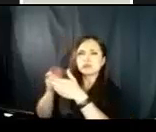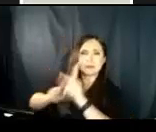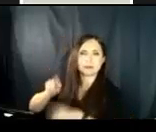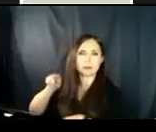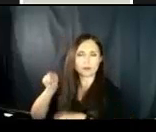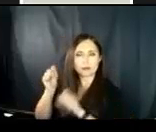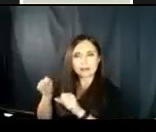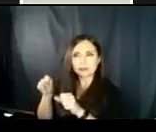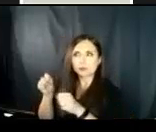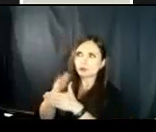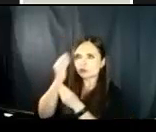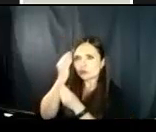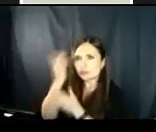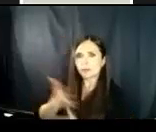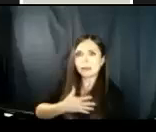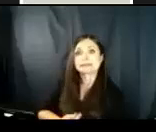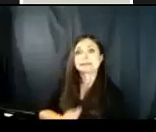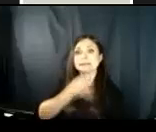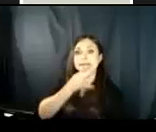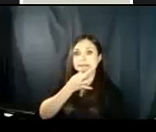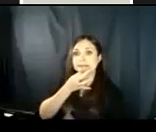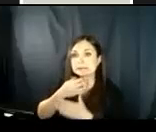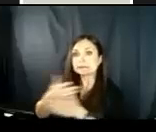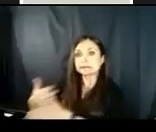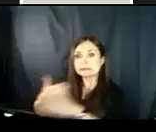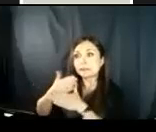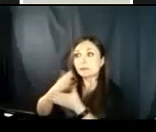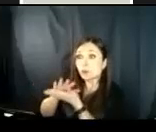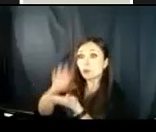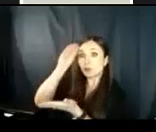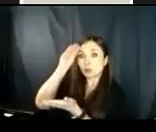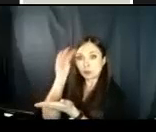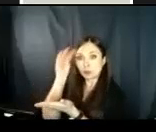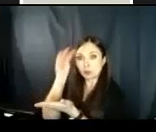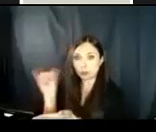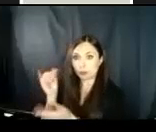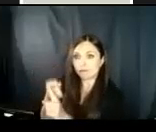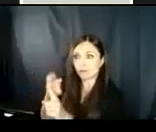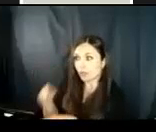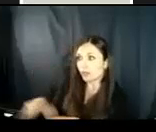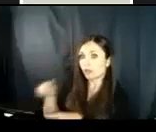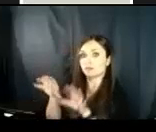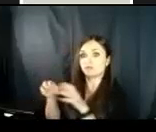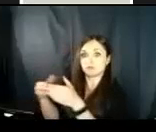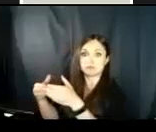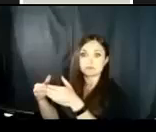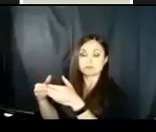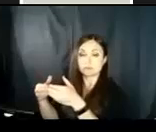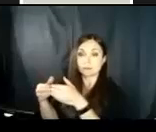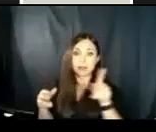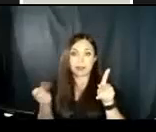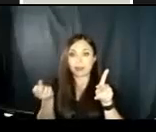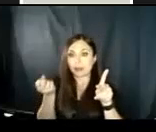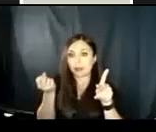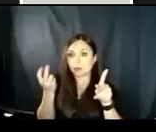able to share my expertise, but I've also been able to learn a lot from them in the K-12 online